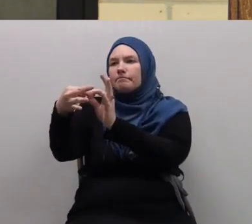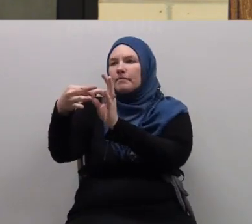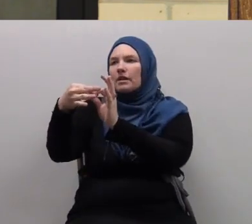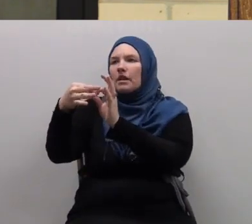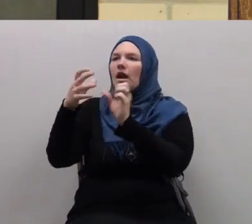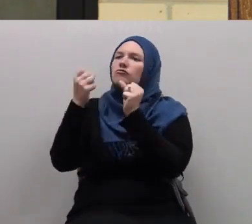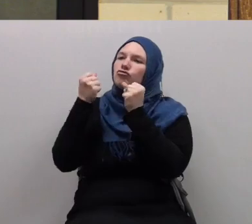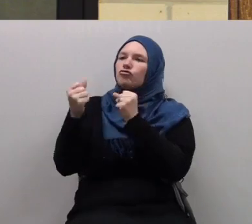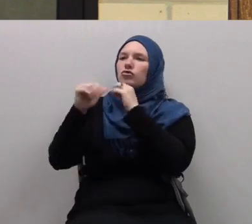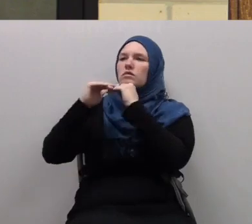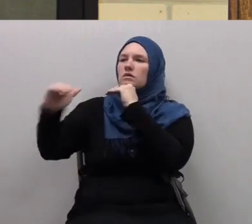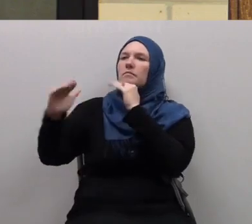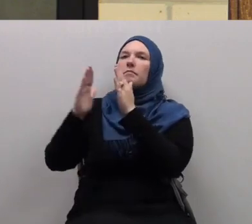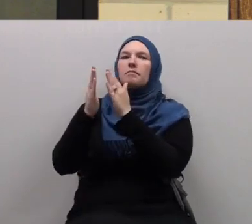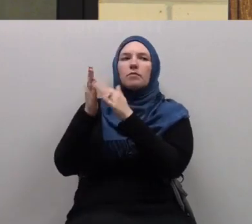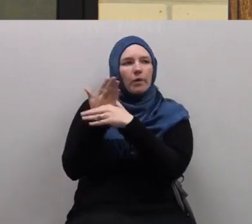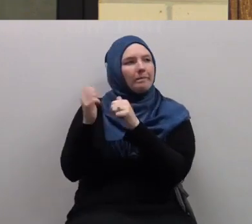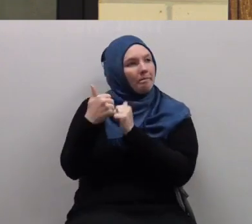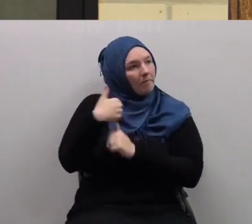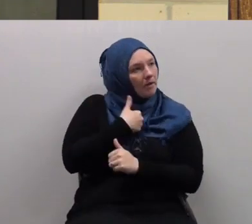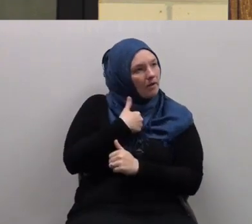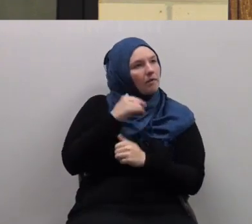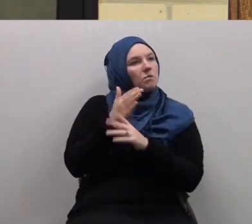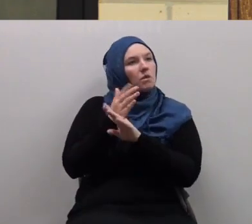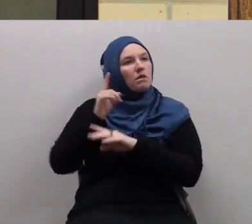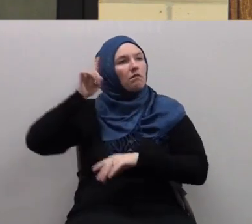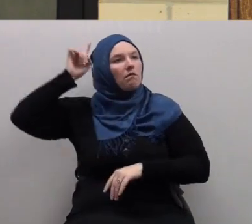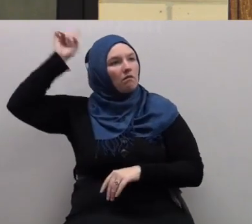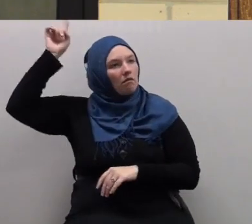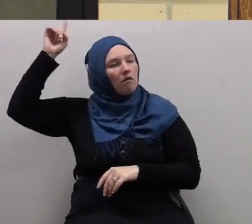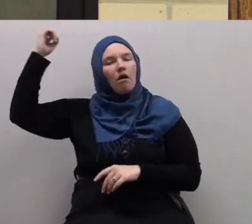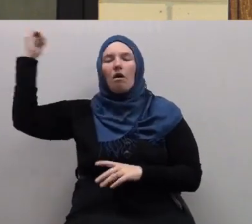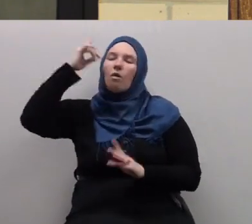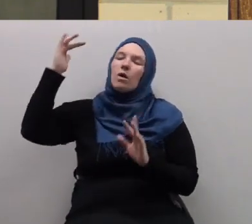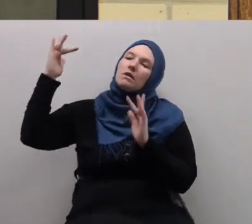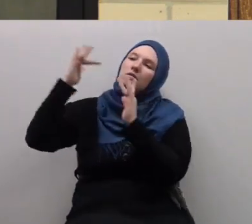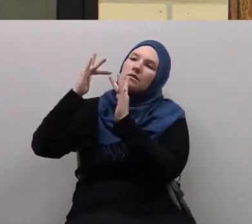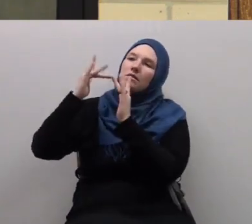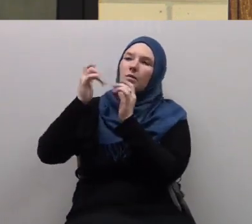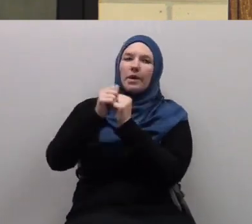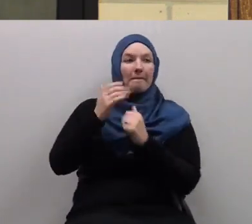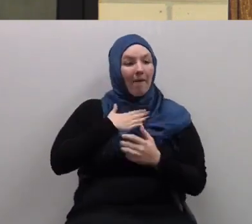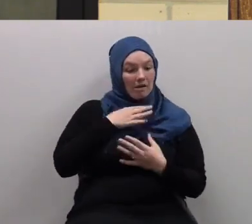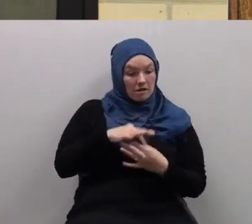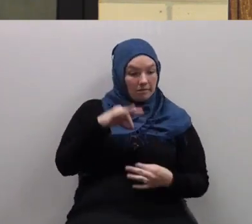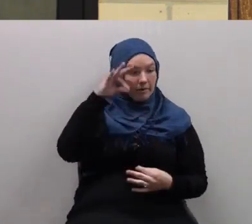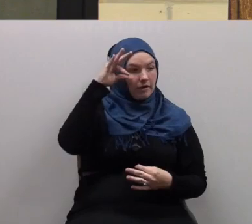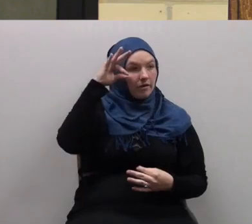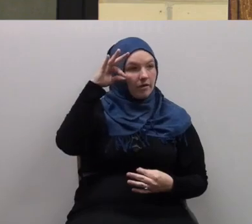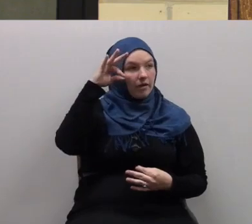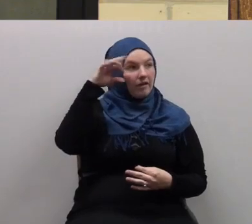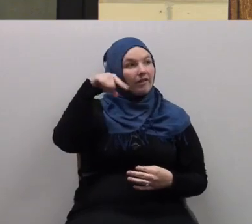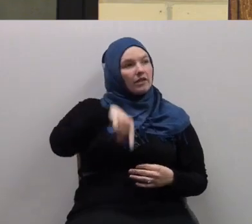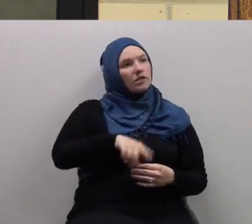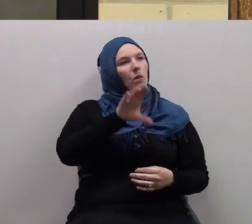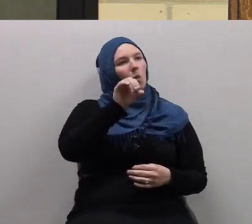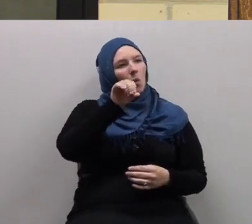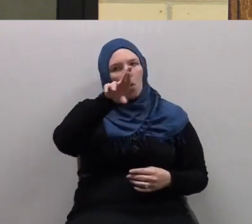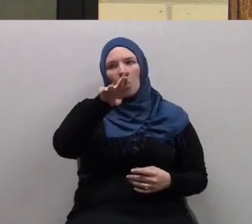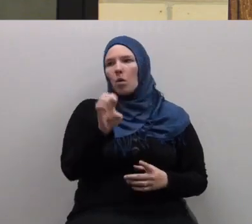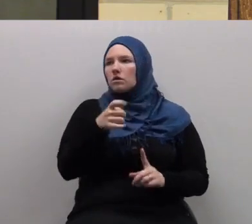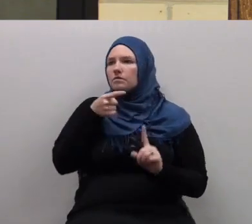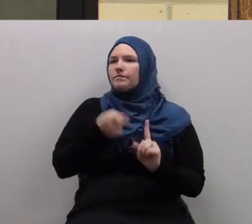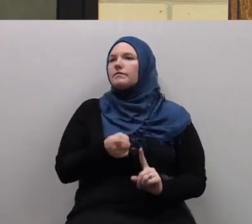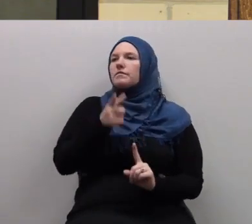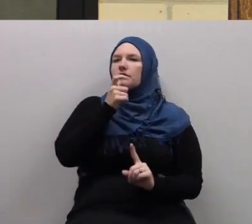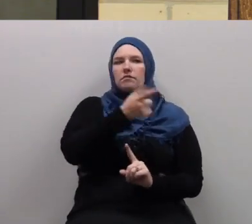stability between you and Allah, always in touch with Allah. Your spirit, this is the core of who